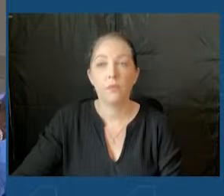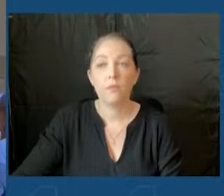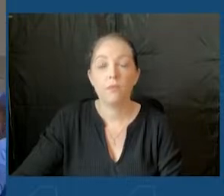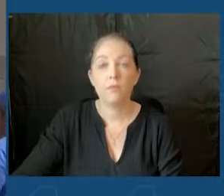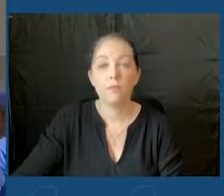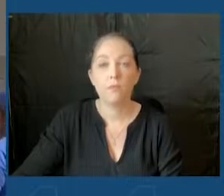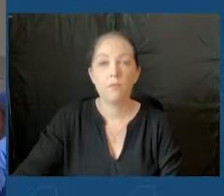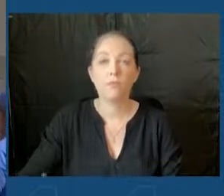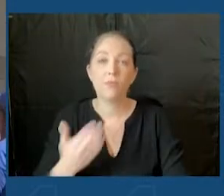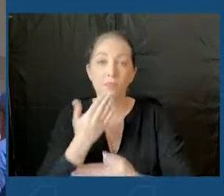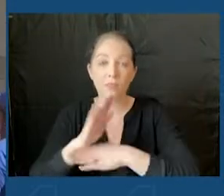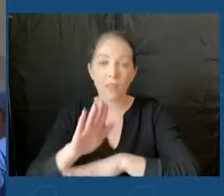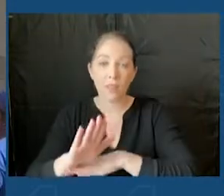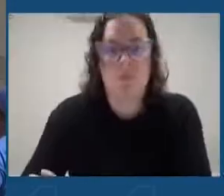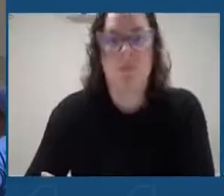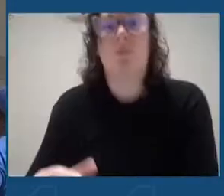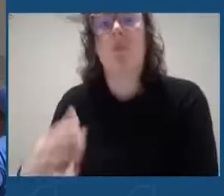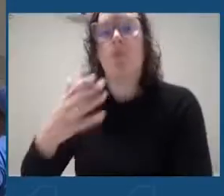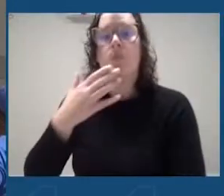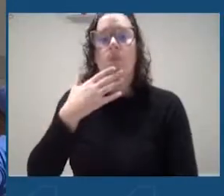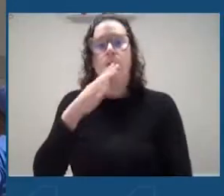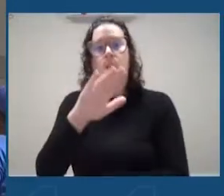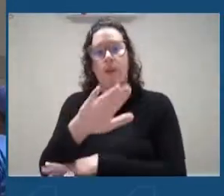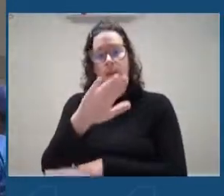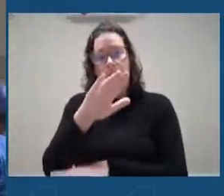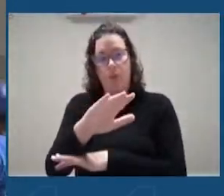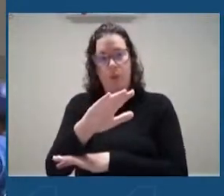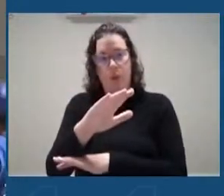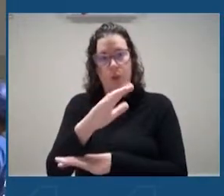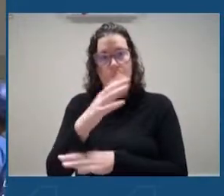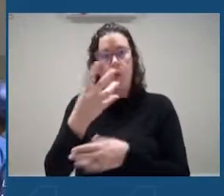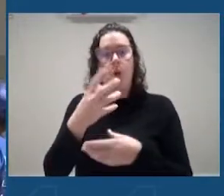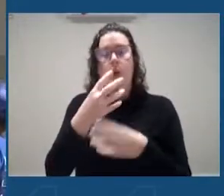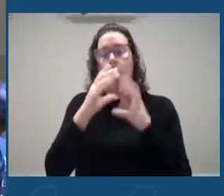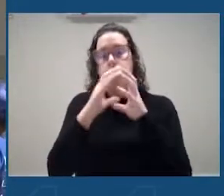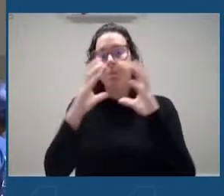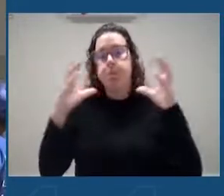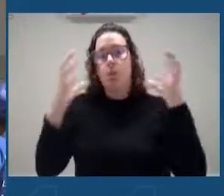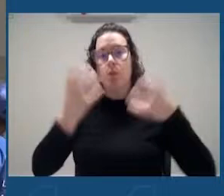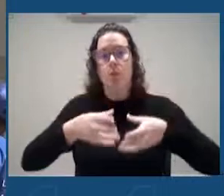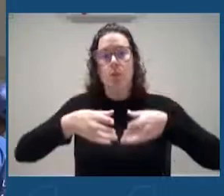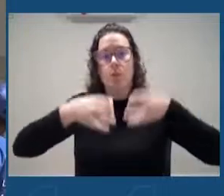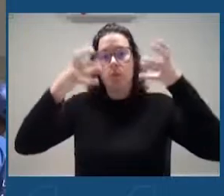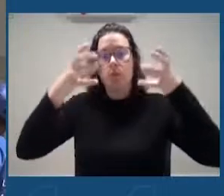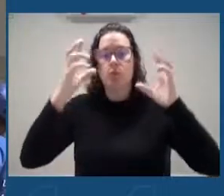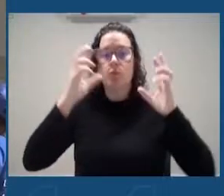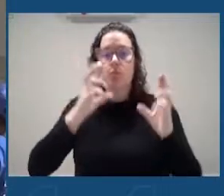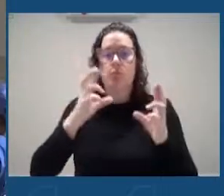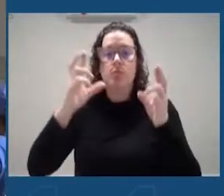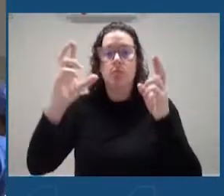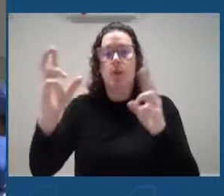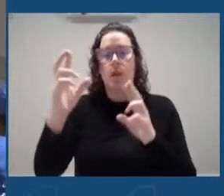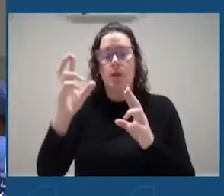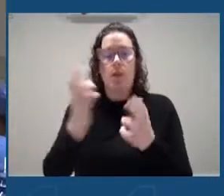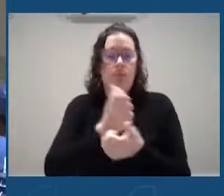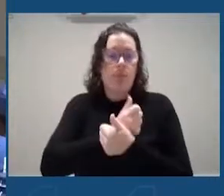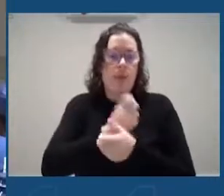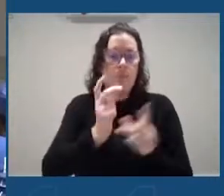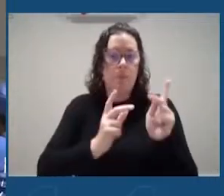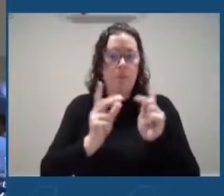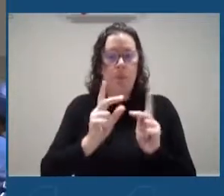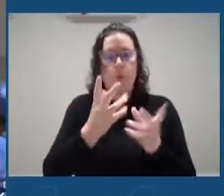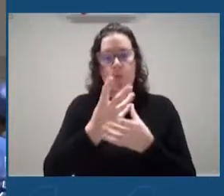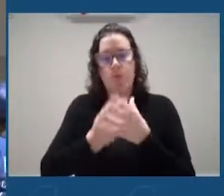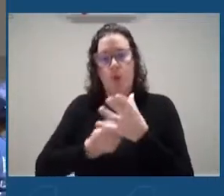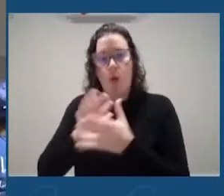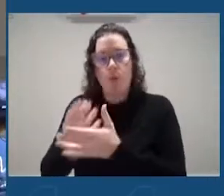Good afternoon. We lift these balloons on behalf of the loved ones that were lost. And as it has been said, Buffalo